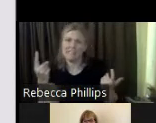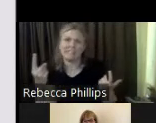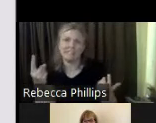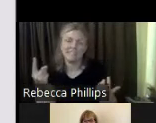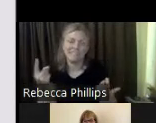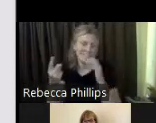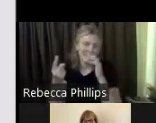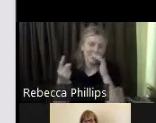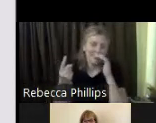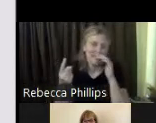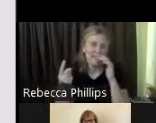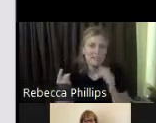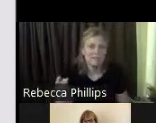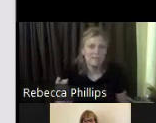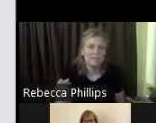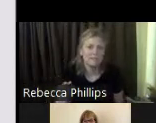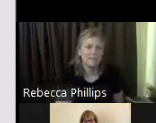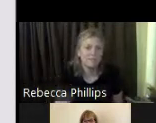makes sense.